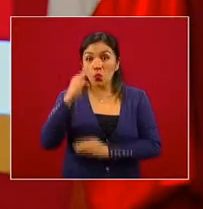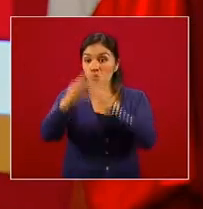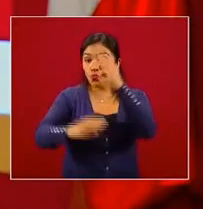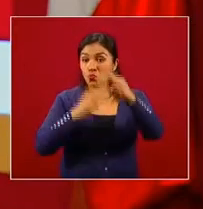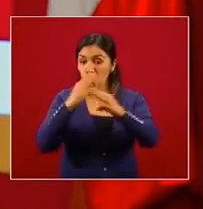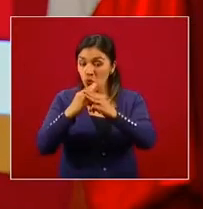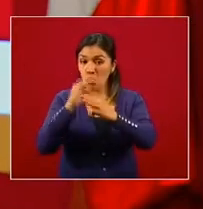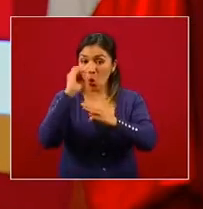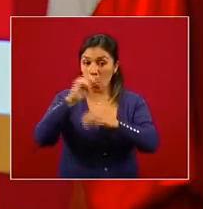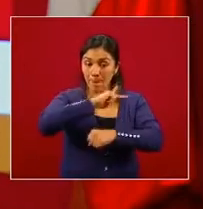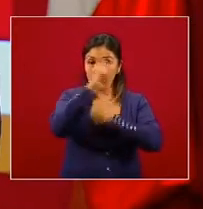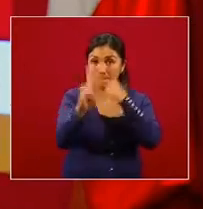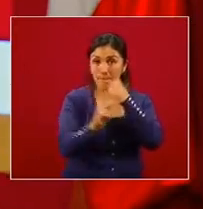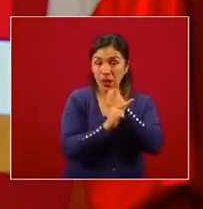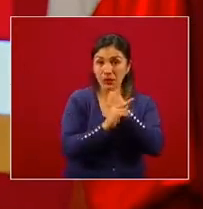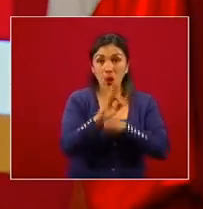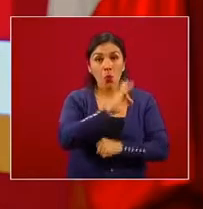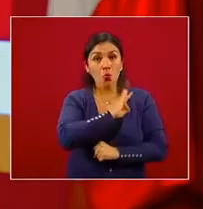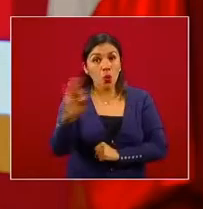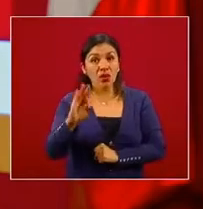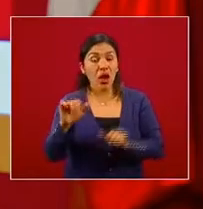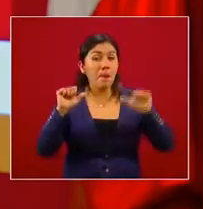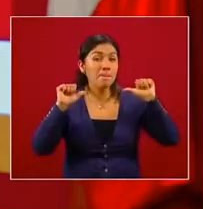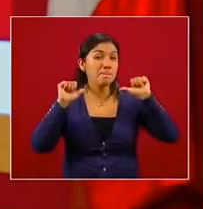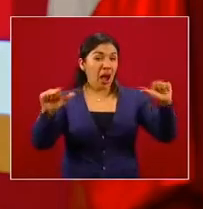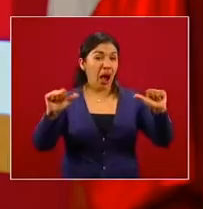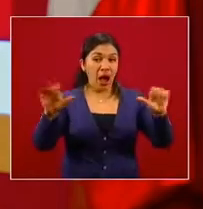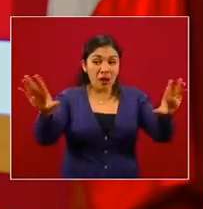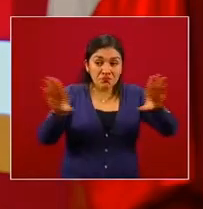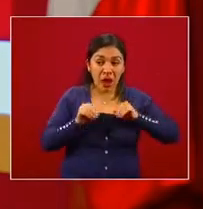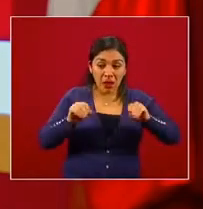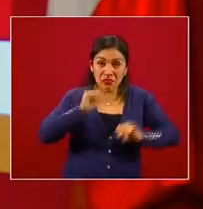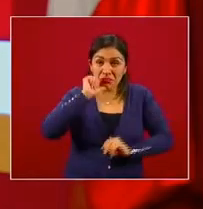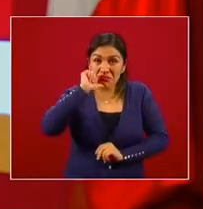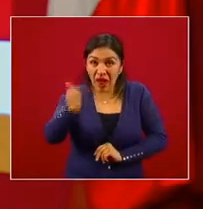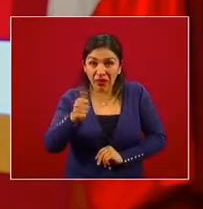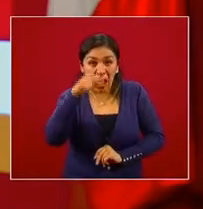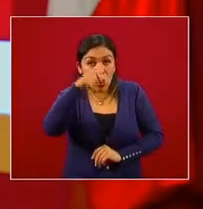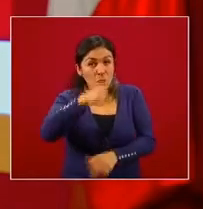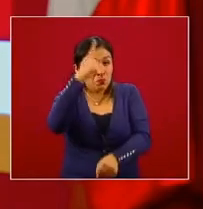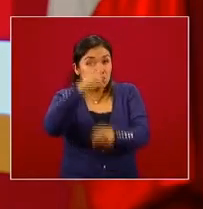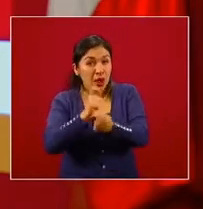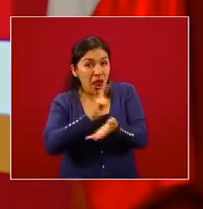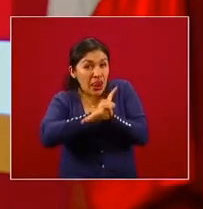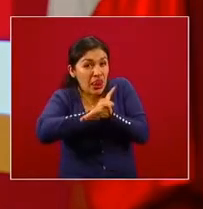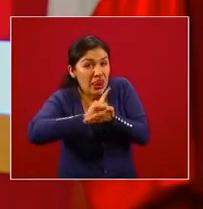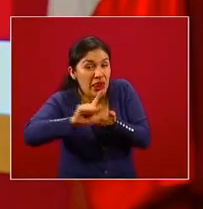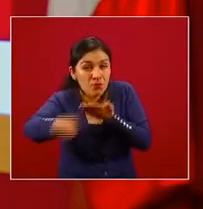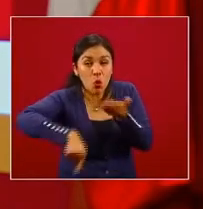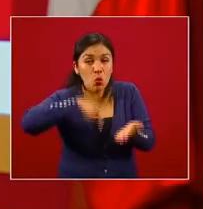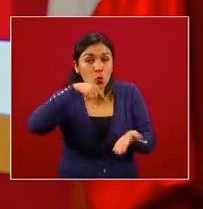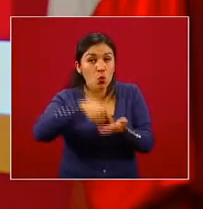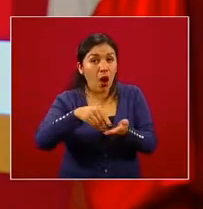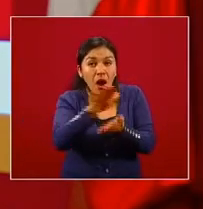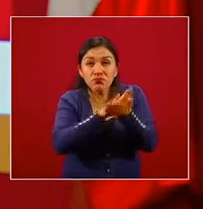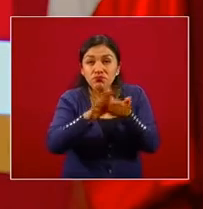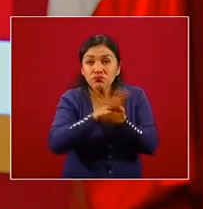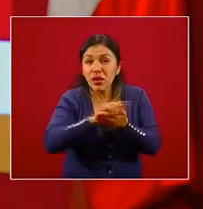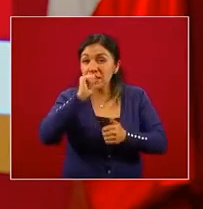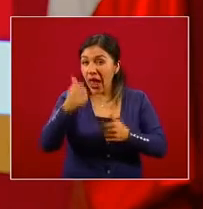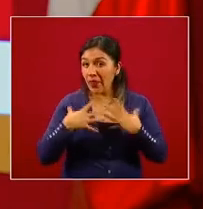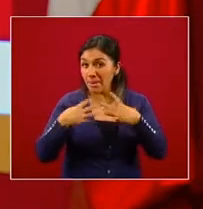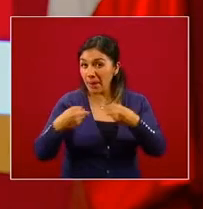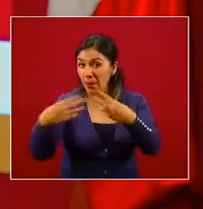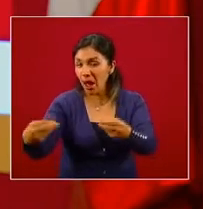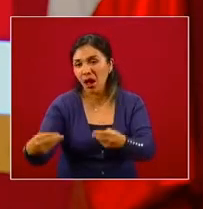that no municipality in Mexico or the world is free from the risk of becoming